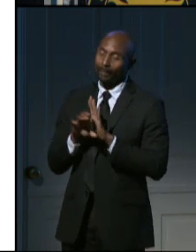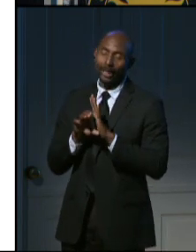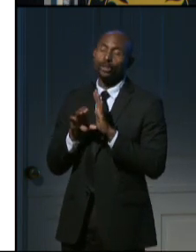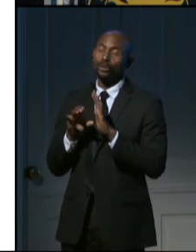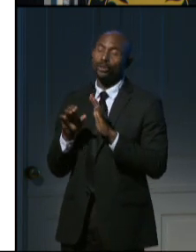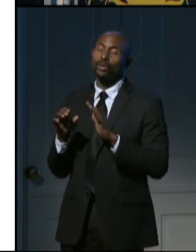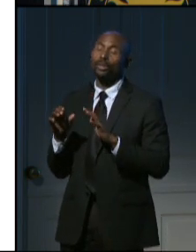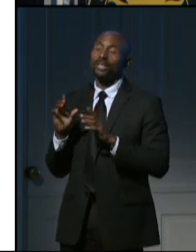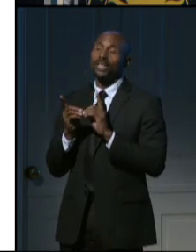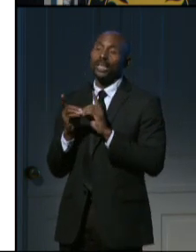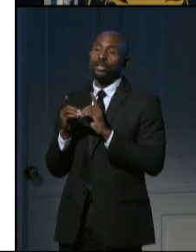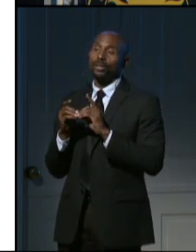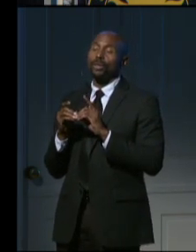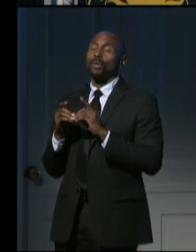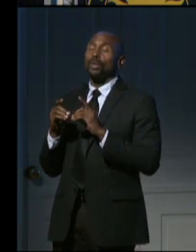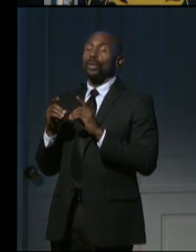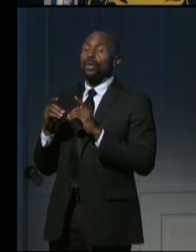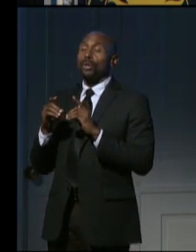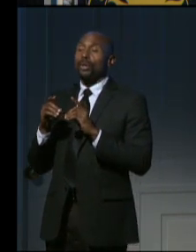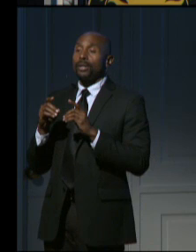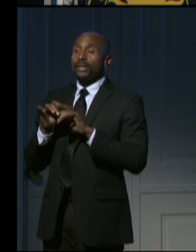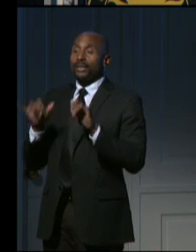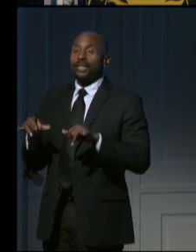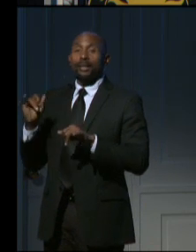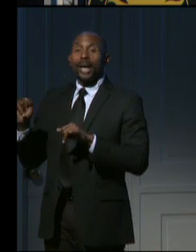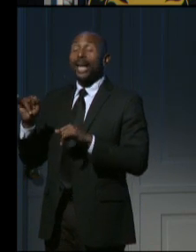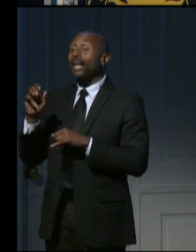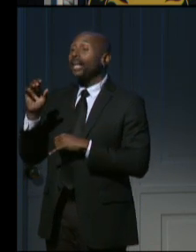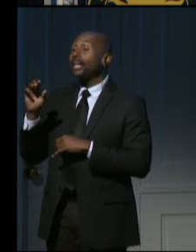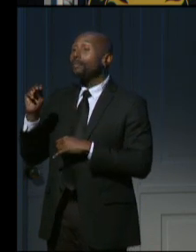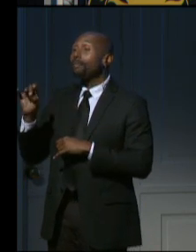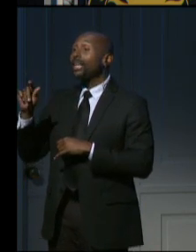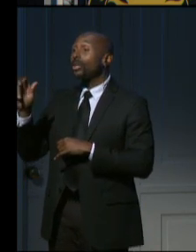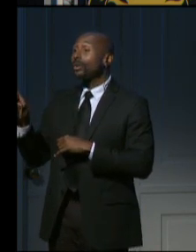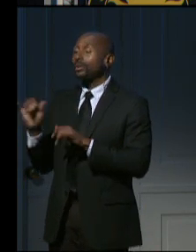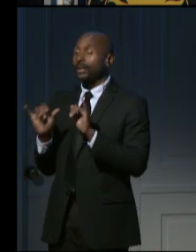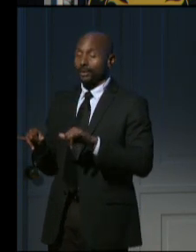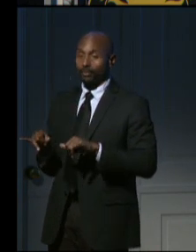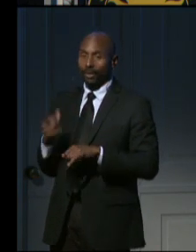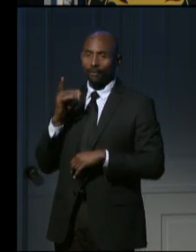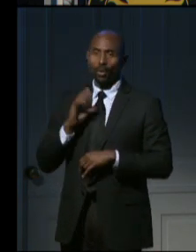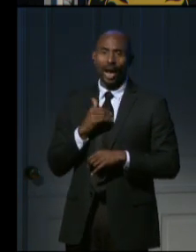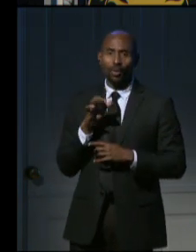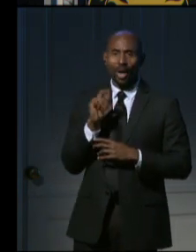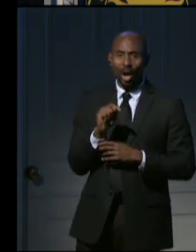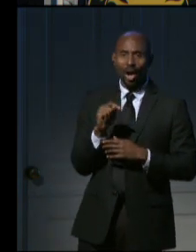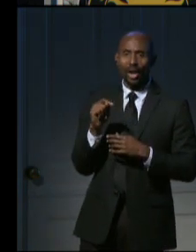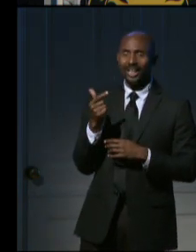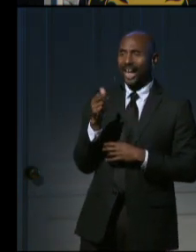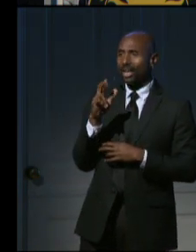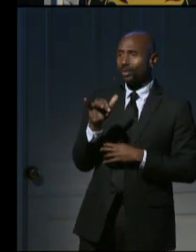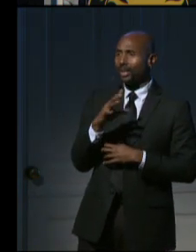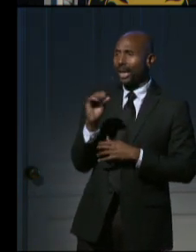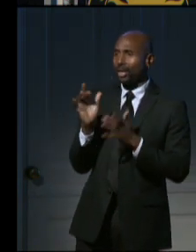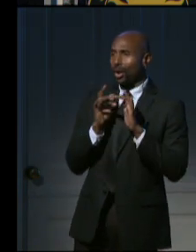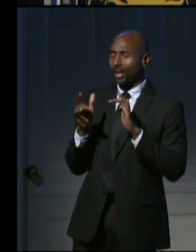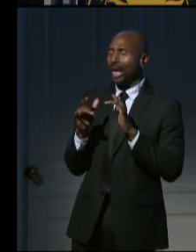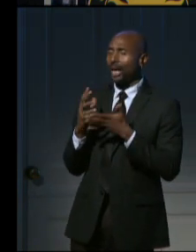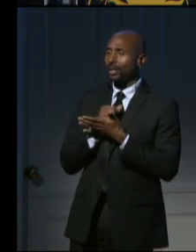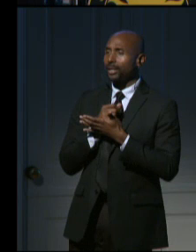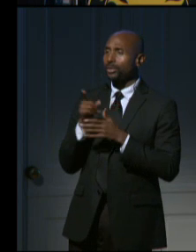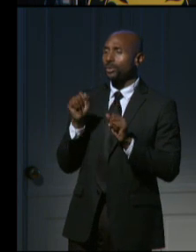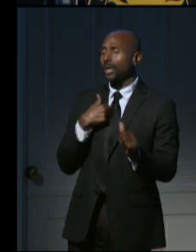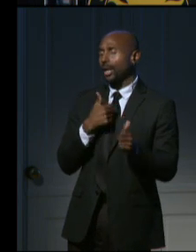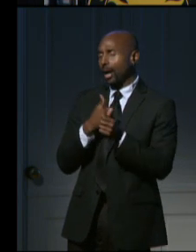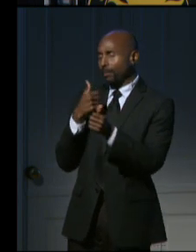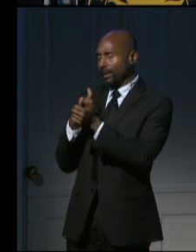our awesome middleware system. And what that does for our art gallery and our online collection is that you can update